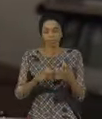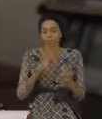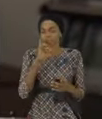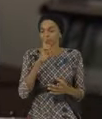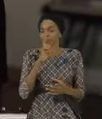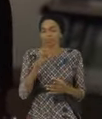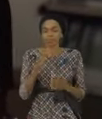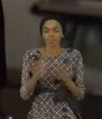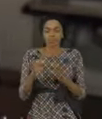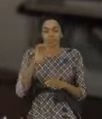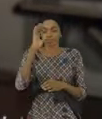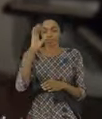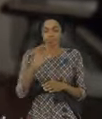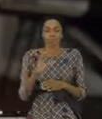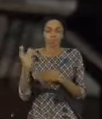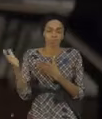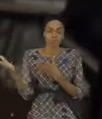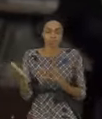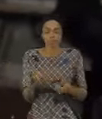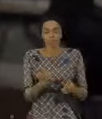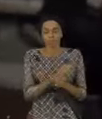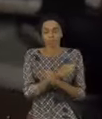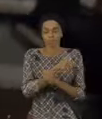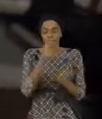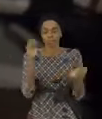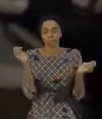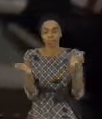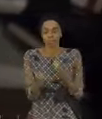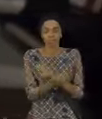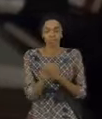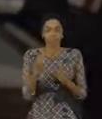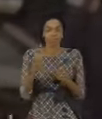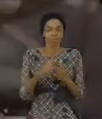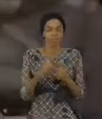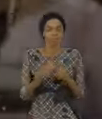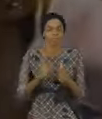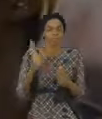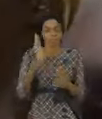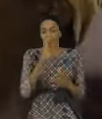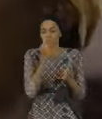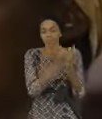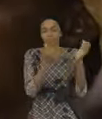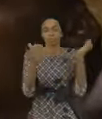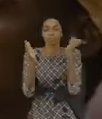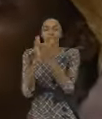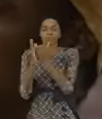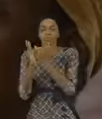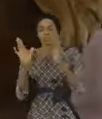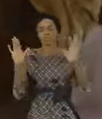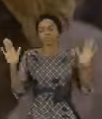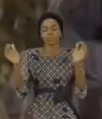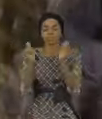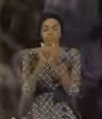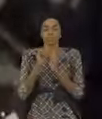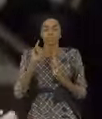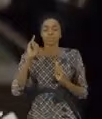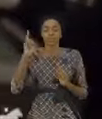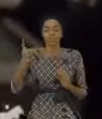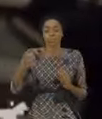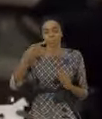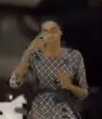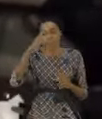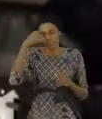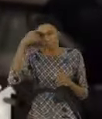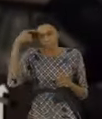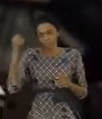If the cross brings transformation, I'll be crucified with you. Cause death